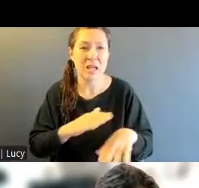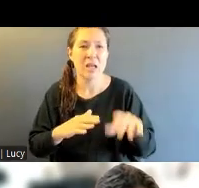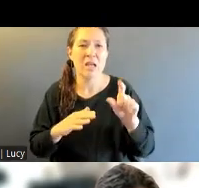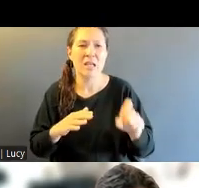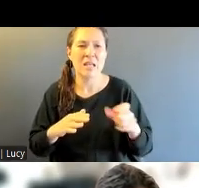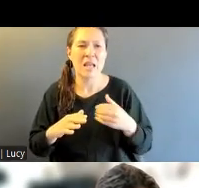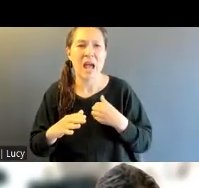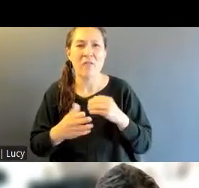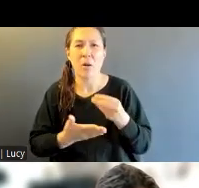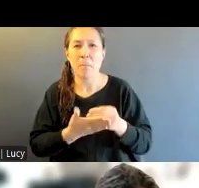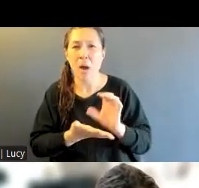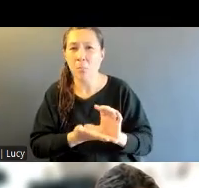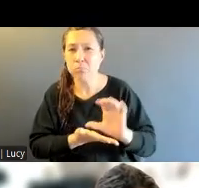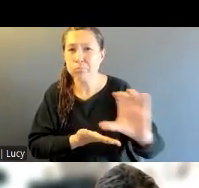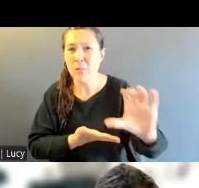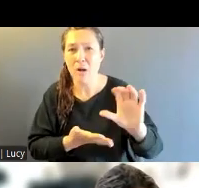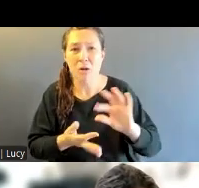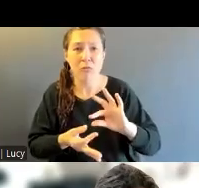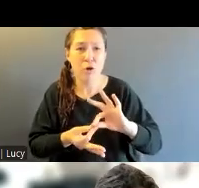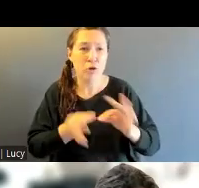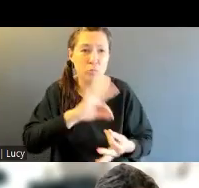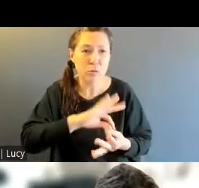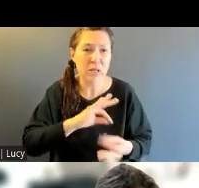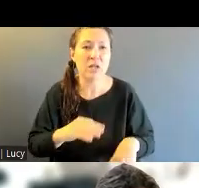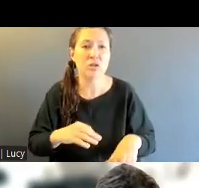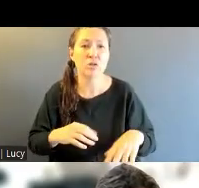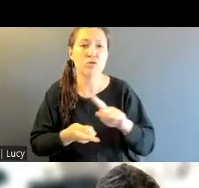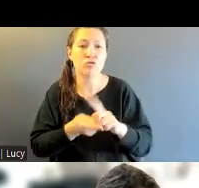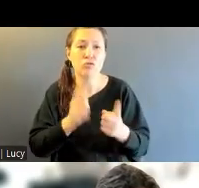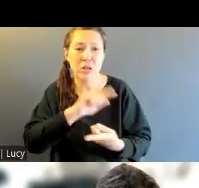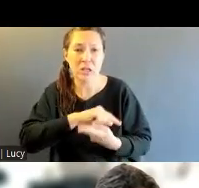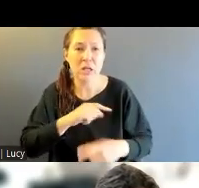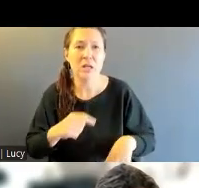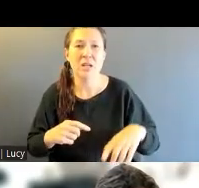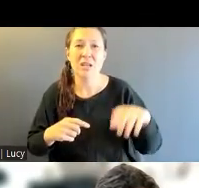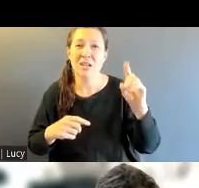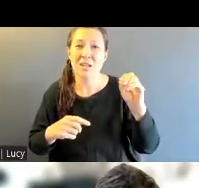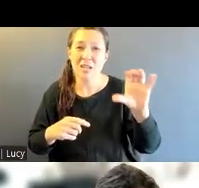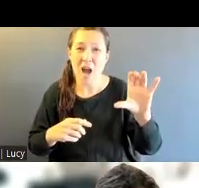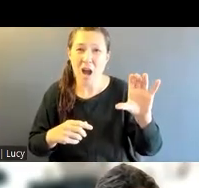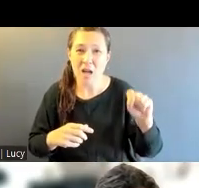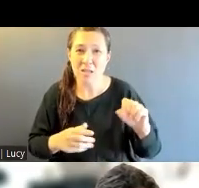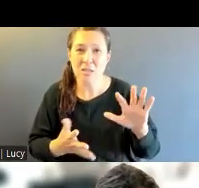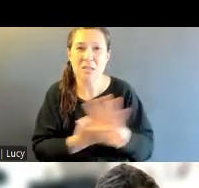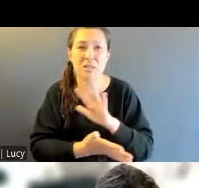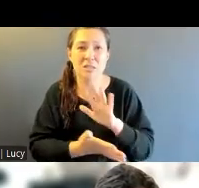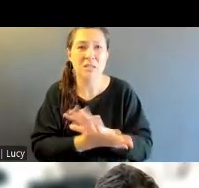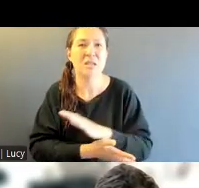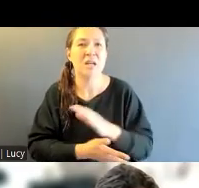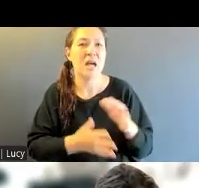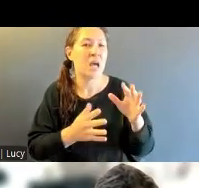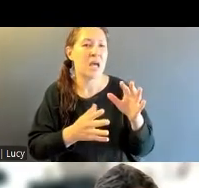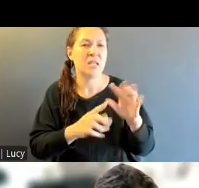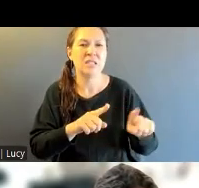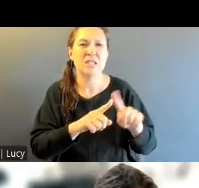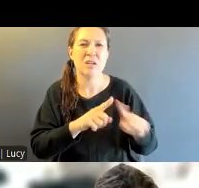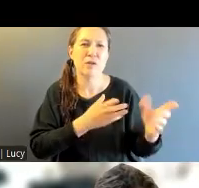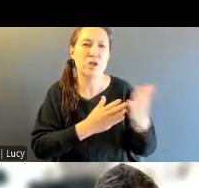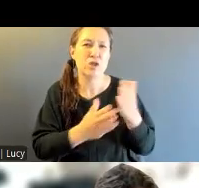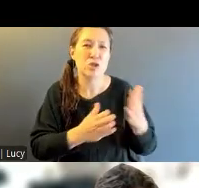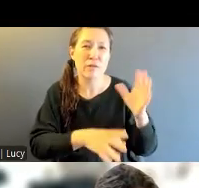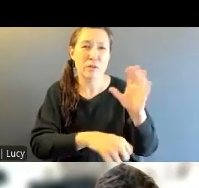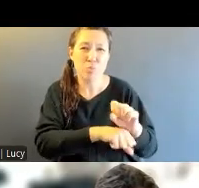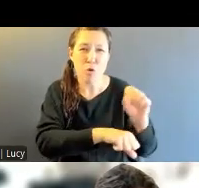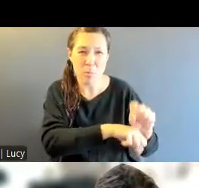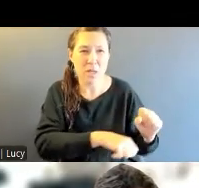information across literacy levels, and access to fair interpretation service in various service contexts.